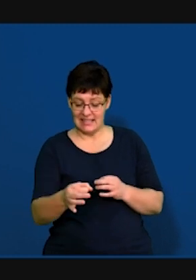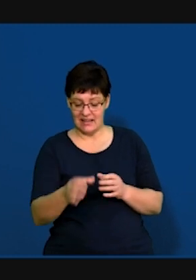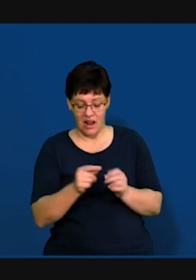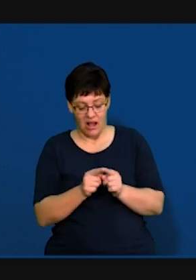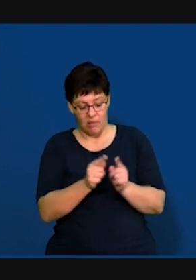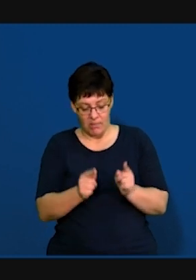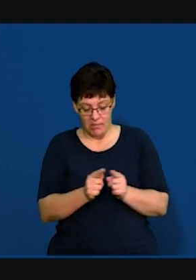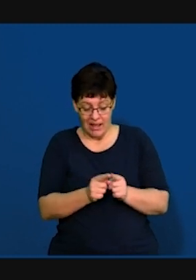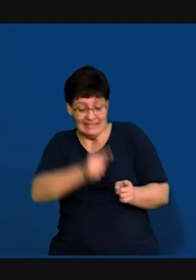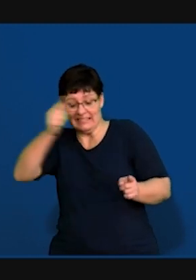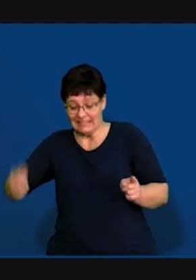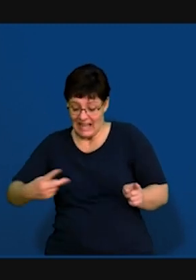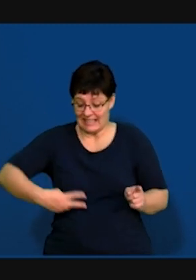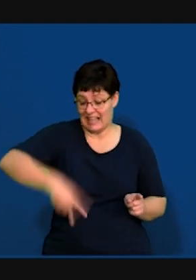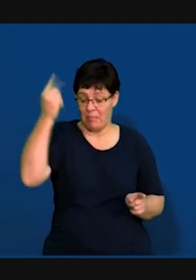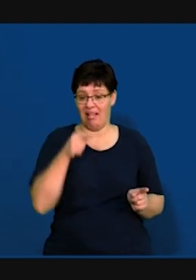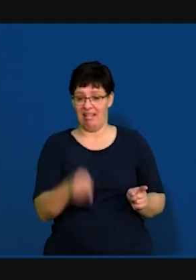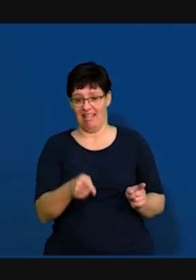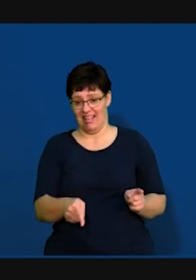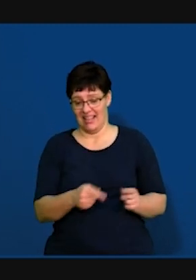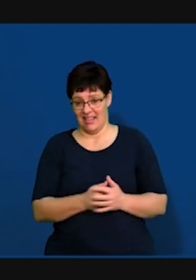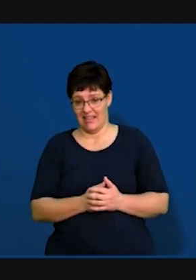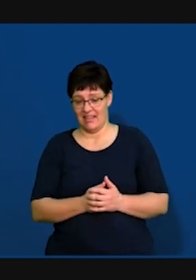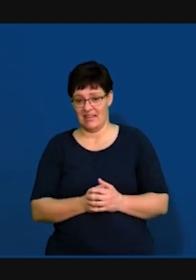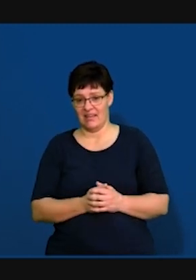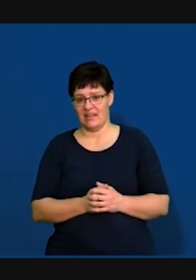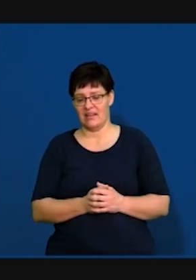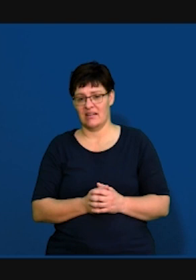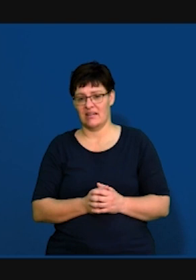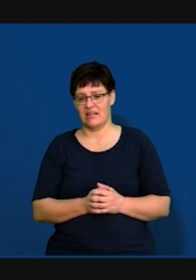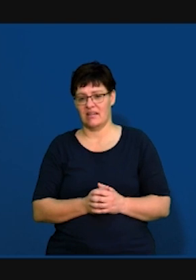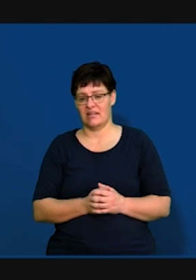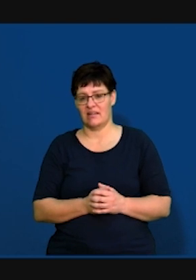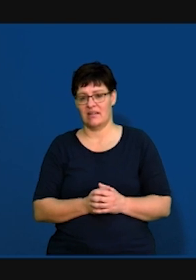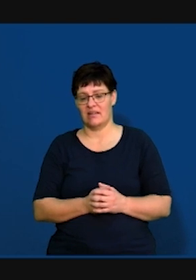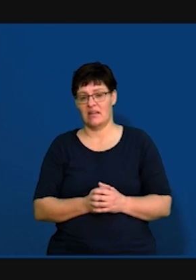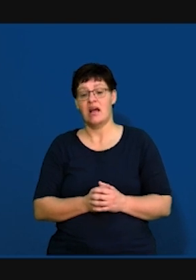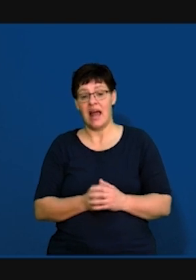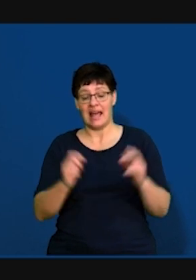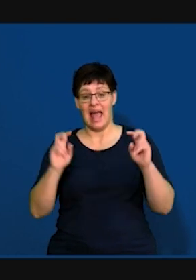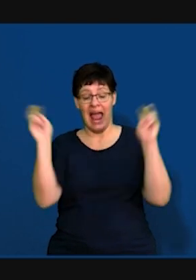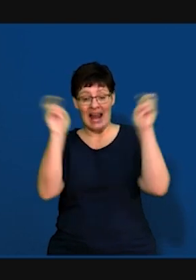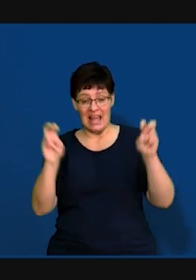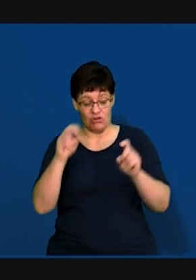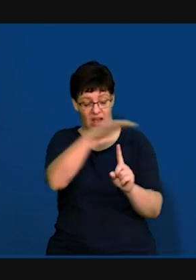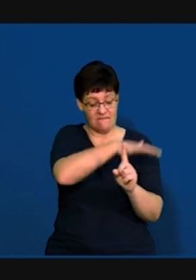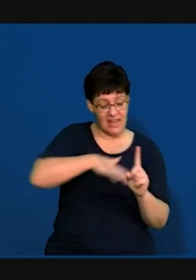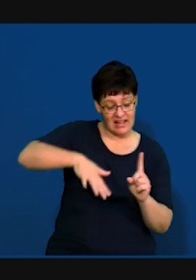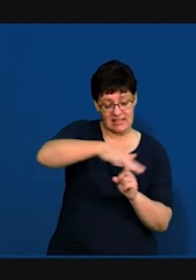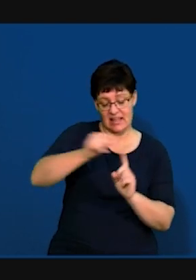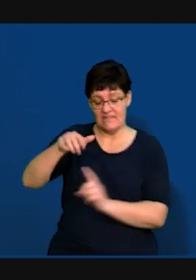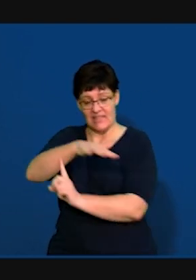right. And then as far as electric fields is concerned, Also,